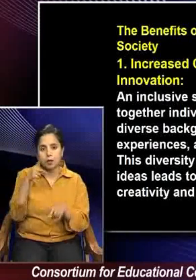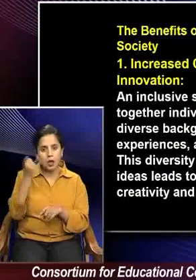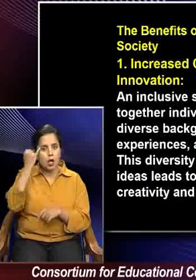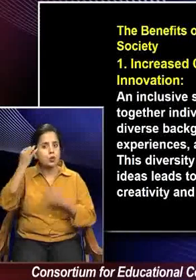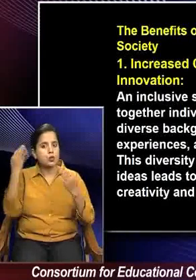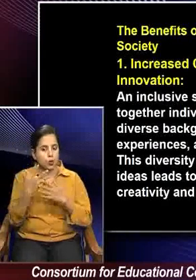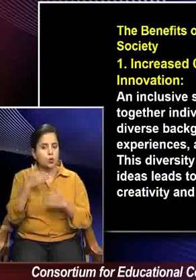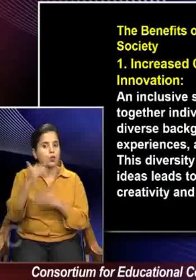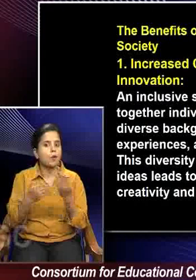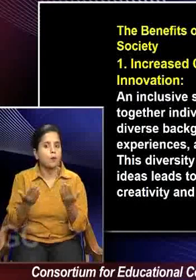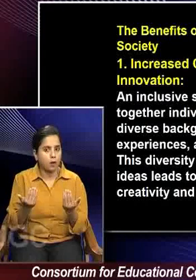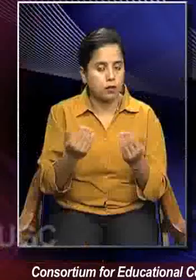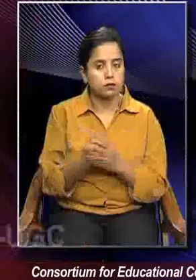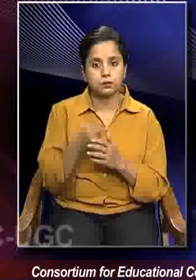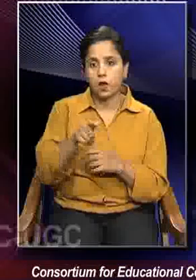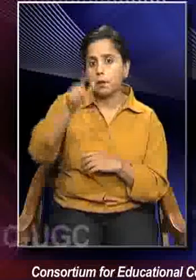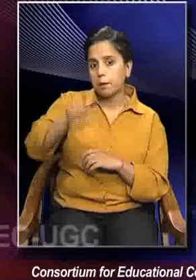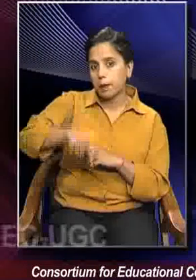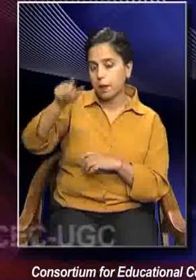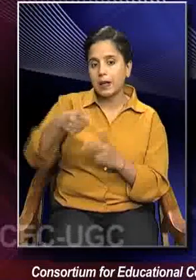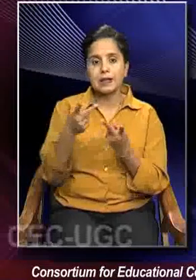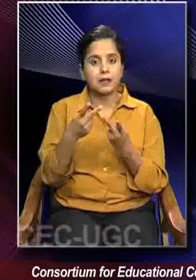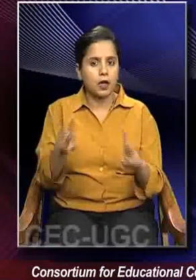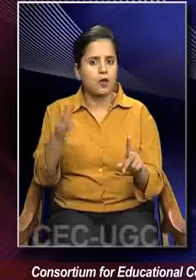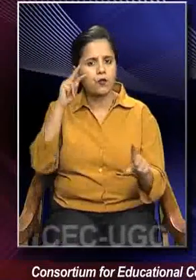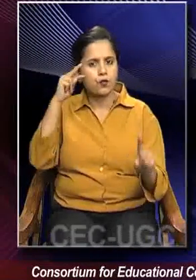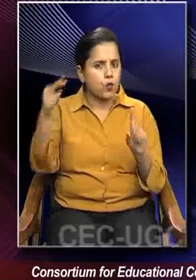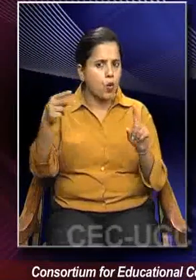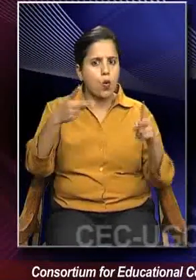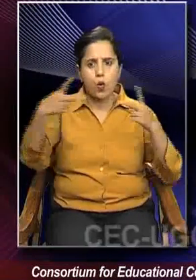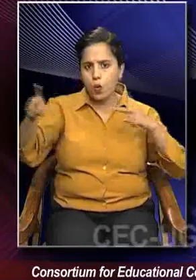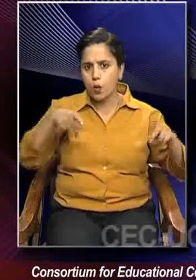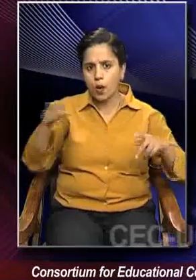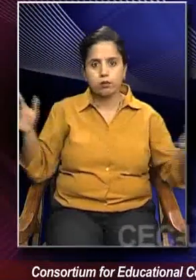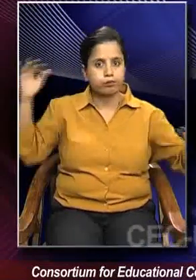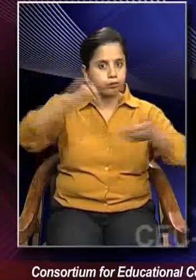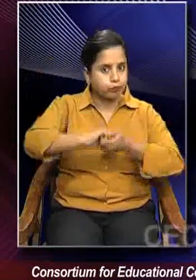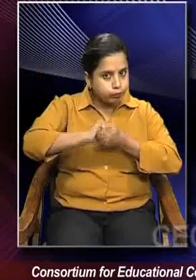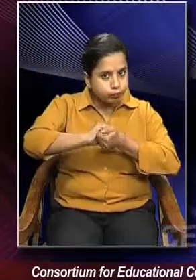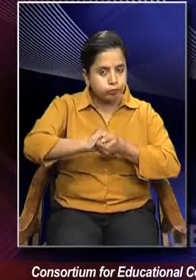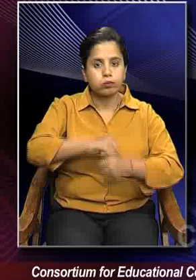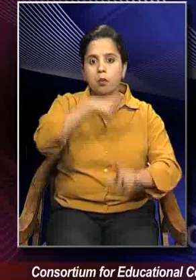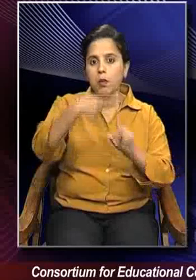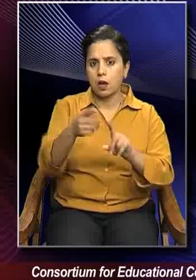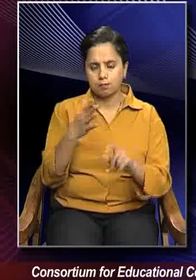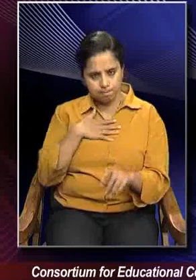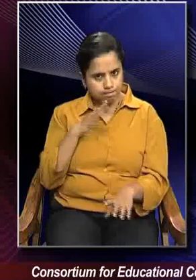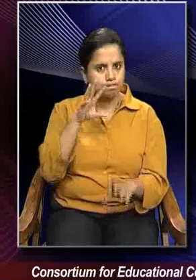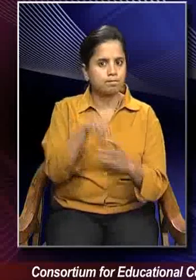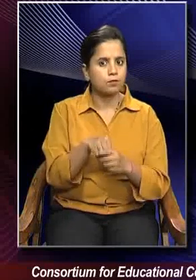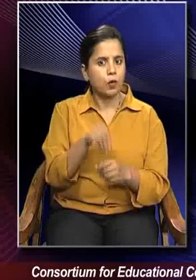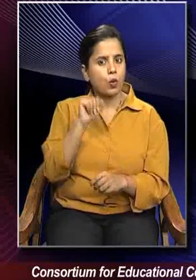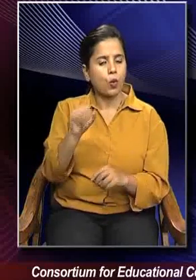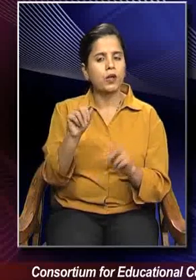innovation. When people with the different viewpoints collaborate and contribute their